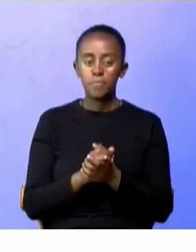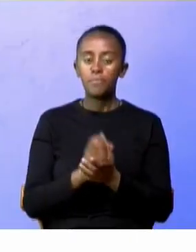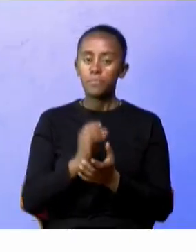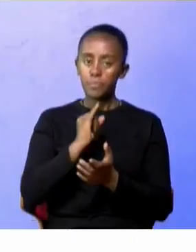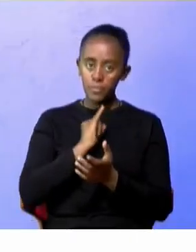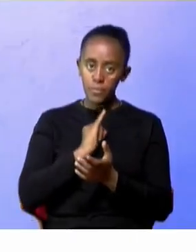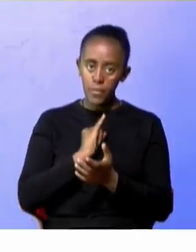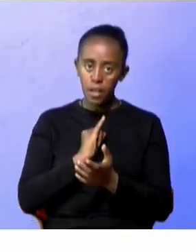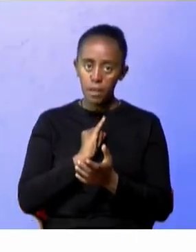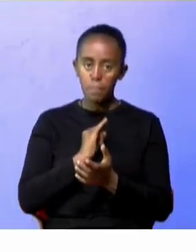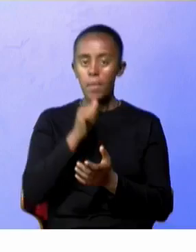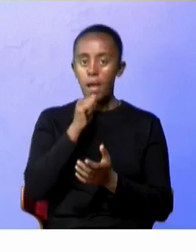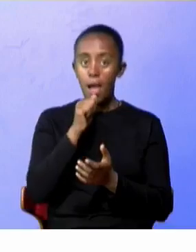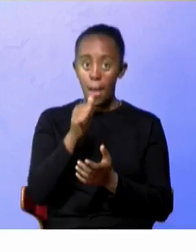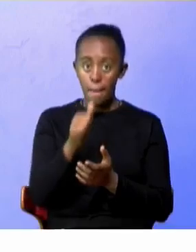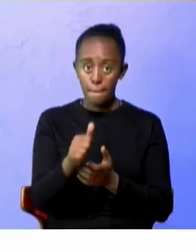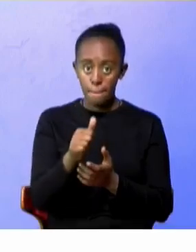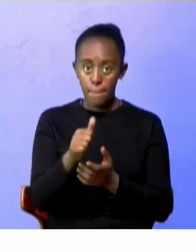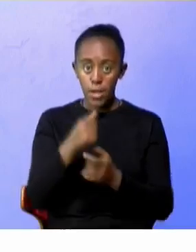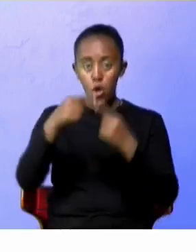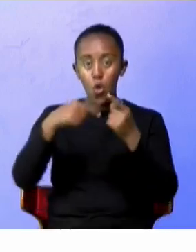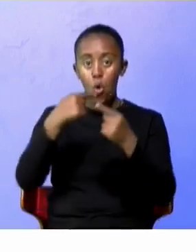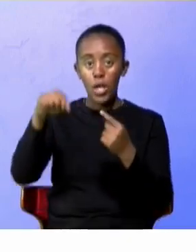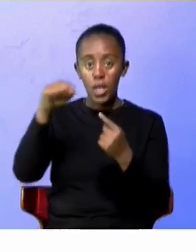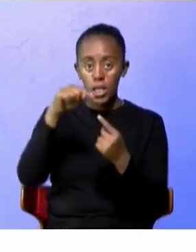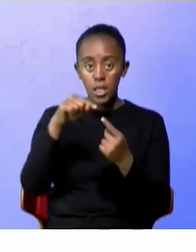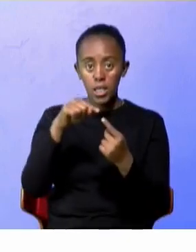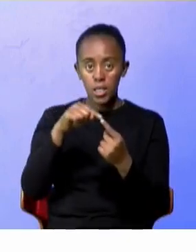I am going